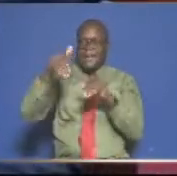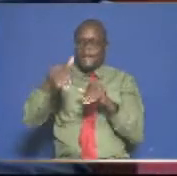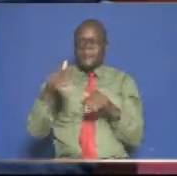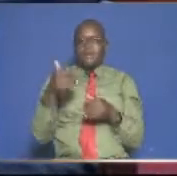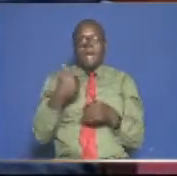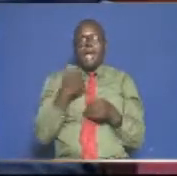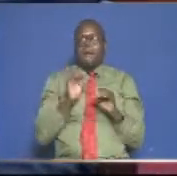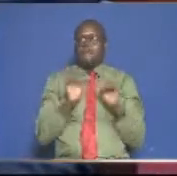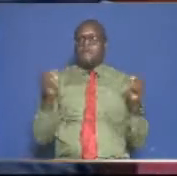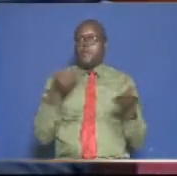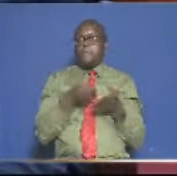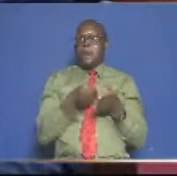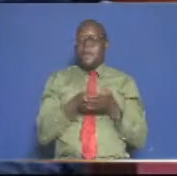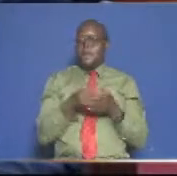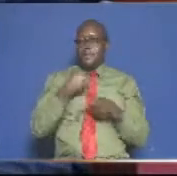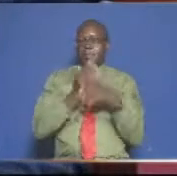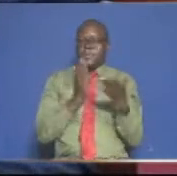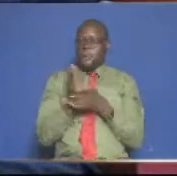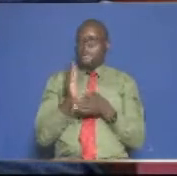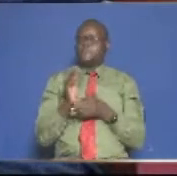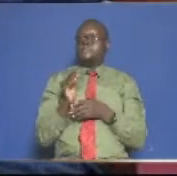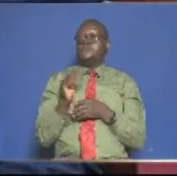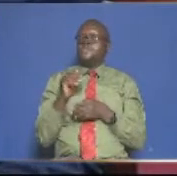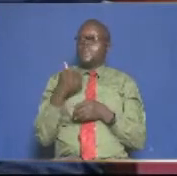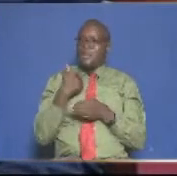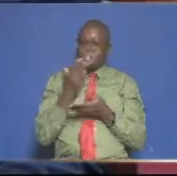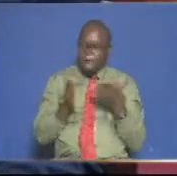much. So make sure that you go to the circle.